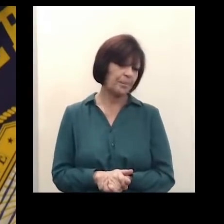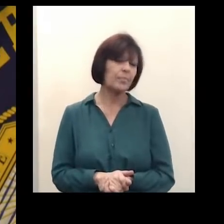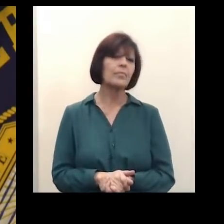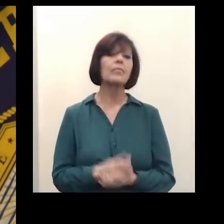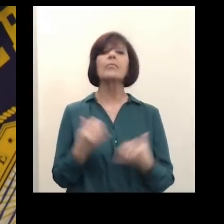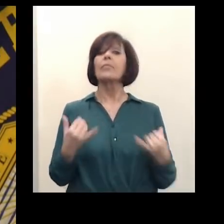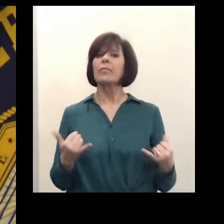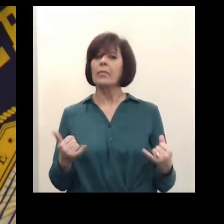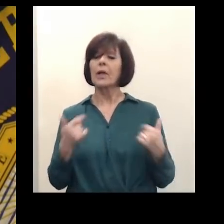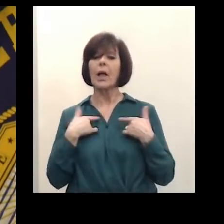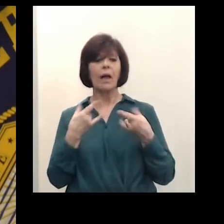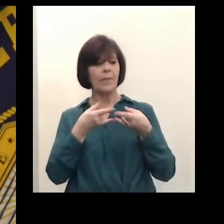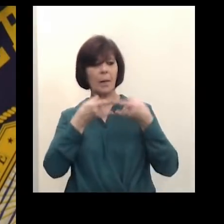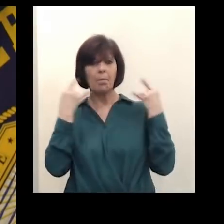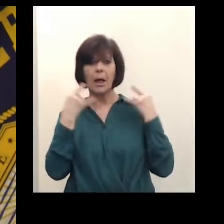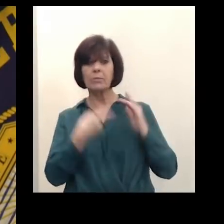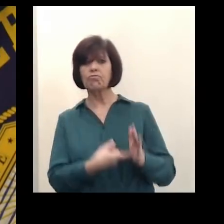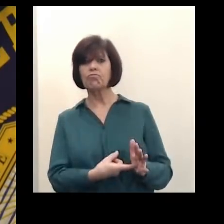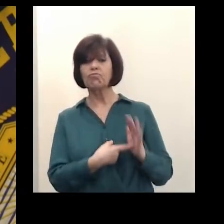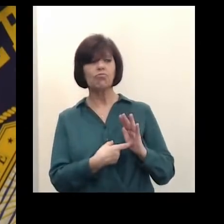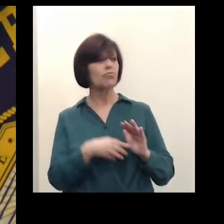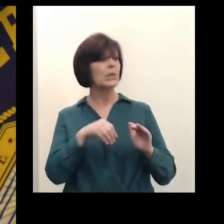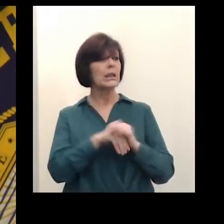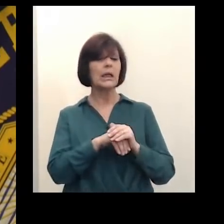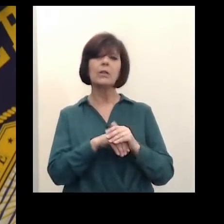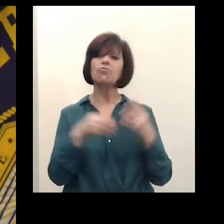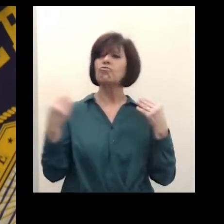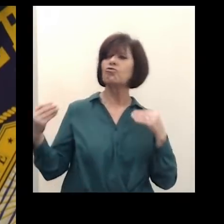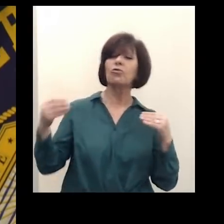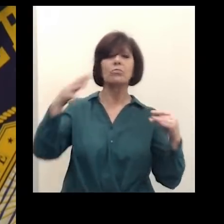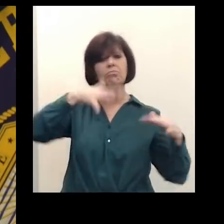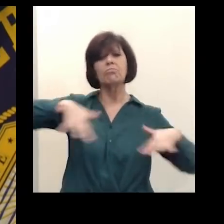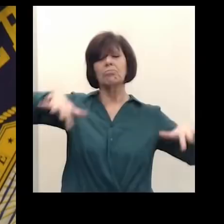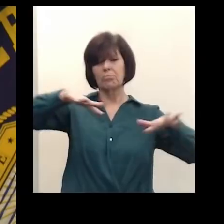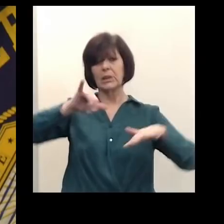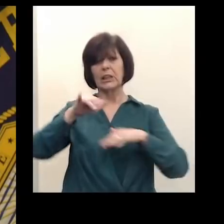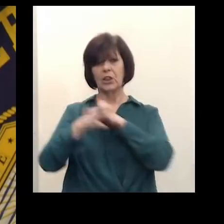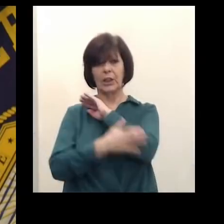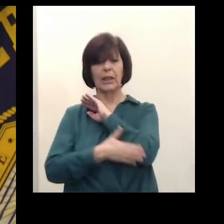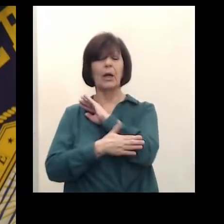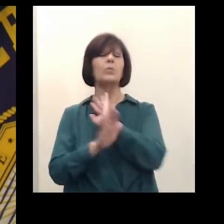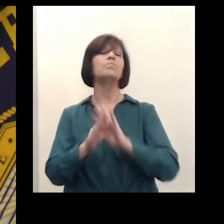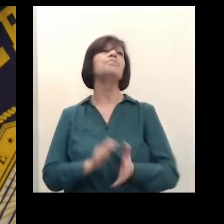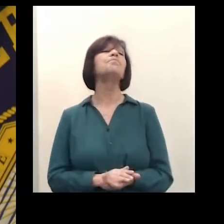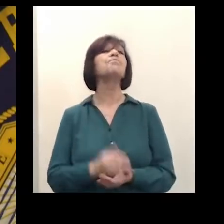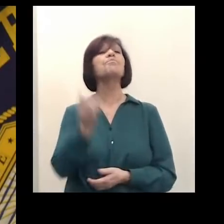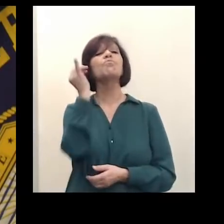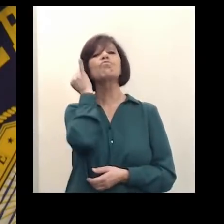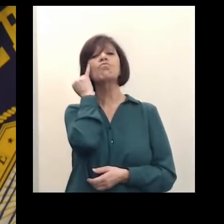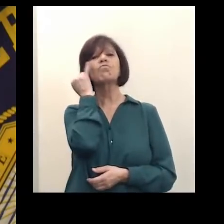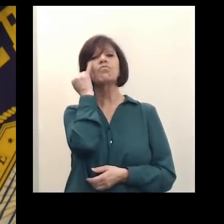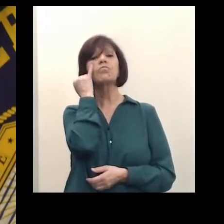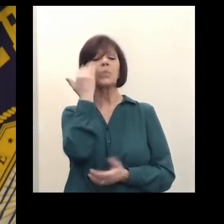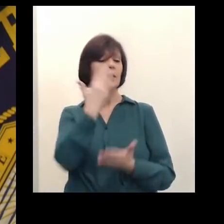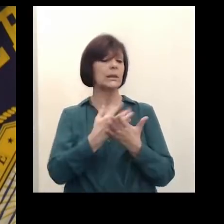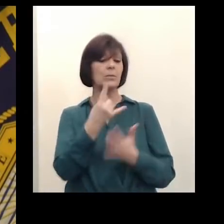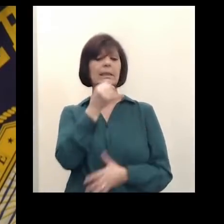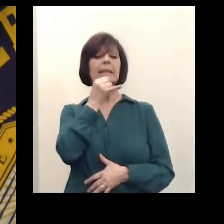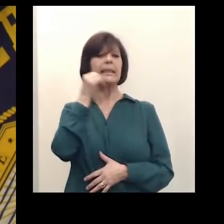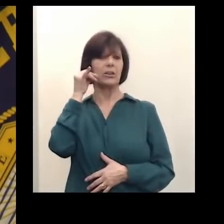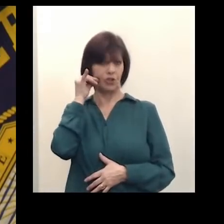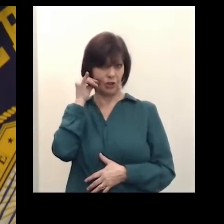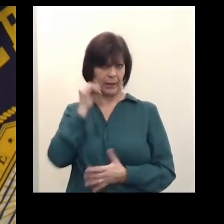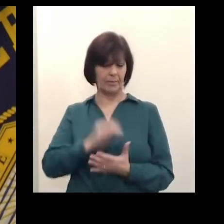have a mask mandate in public-facing venues here in Erie County. Let's say someone yesterday went out and